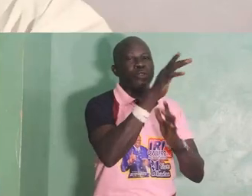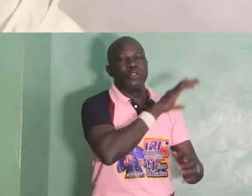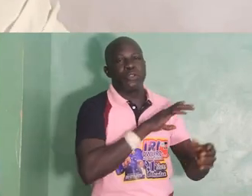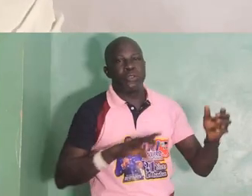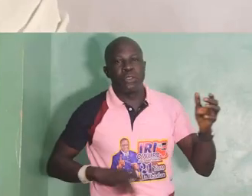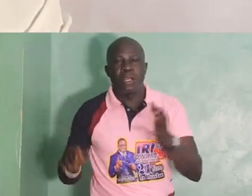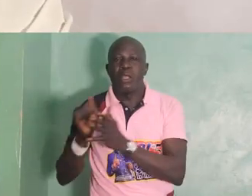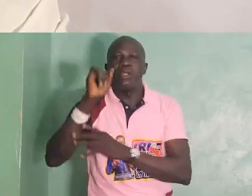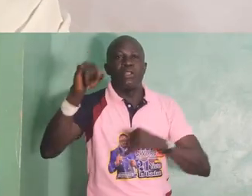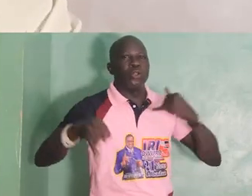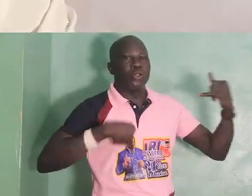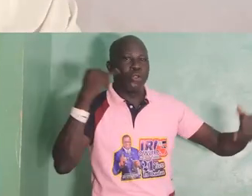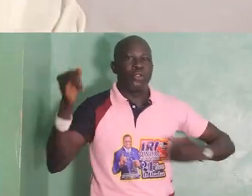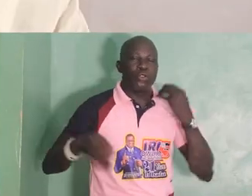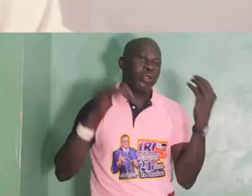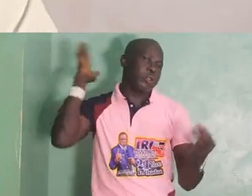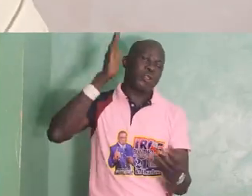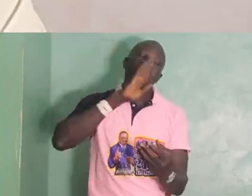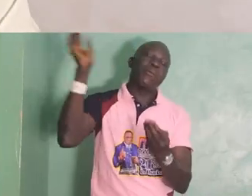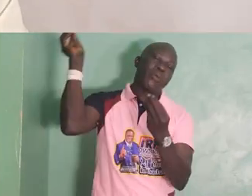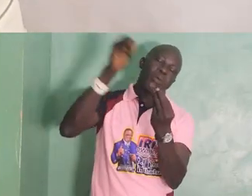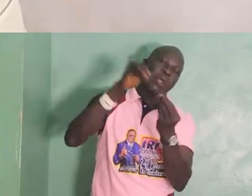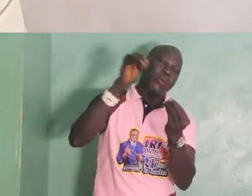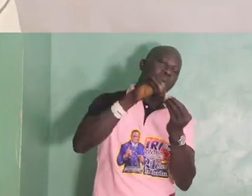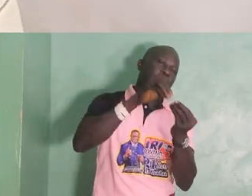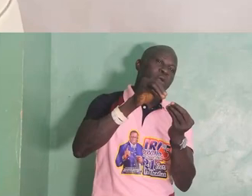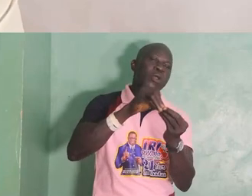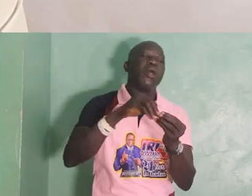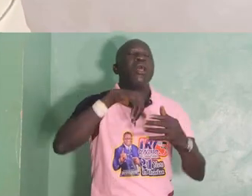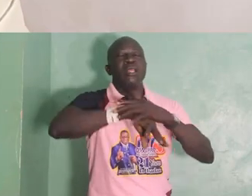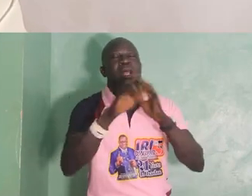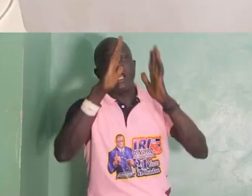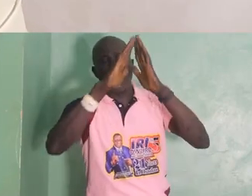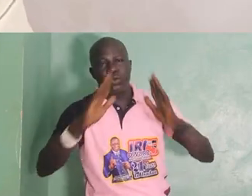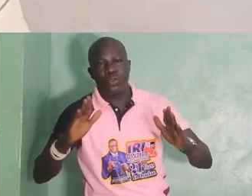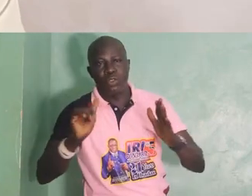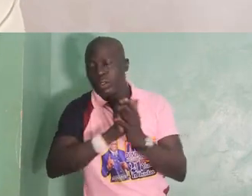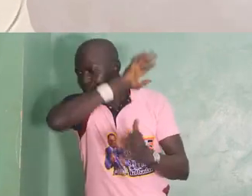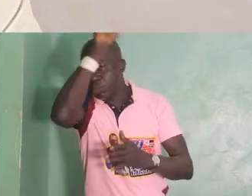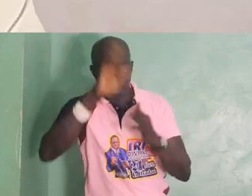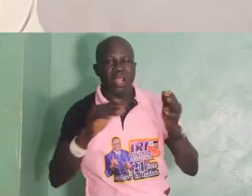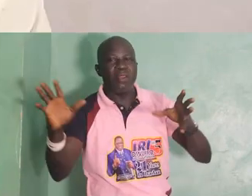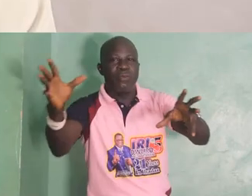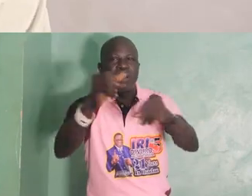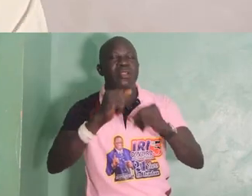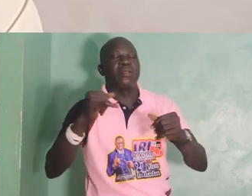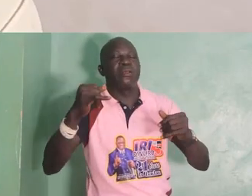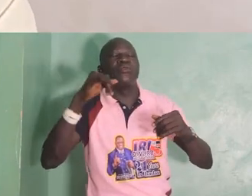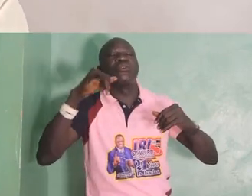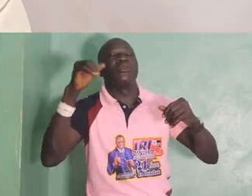of Jesus Christ of Nazareth. Your joy will be quick in that house.